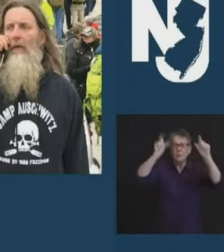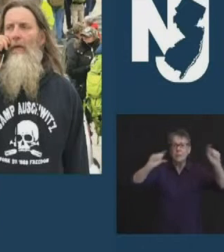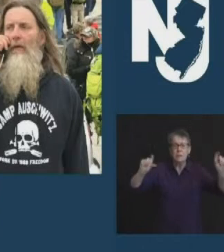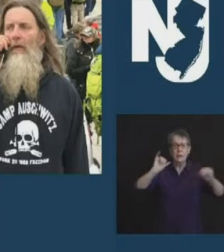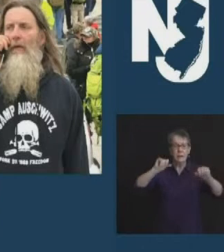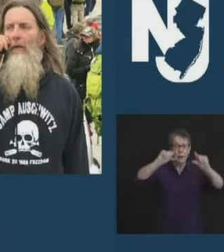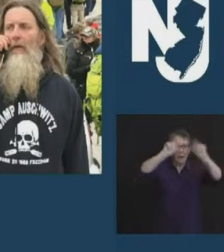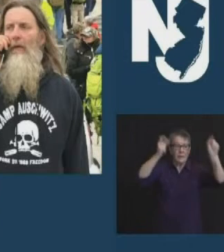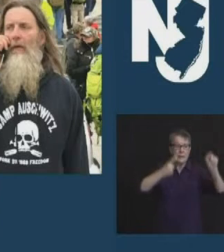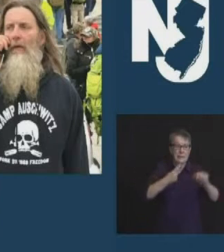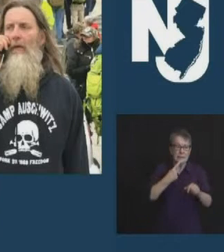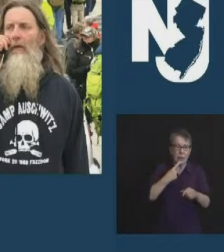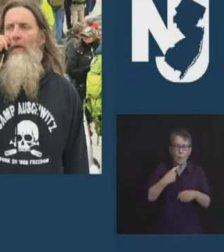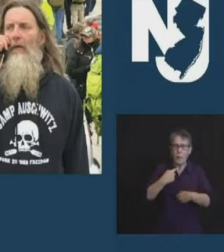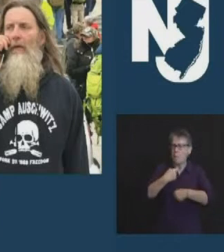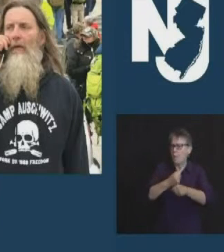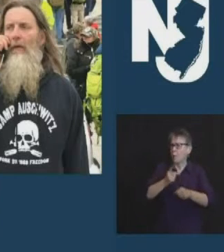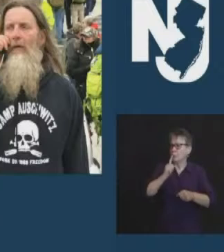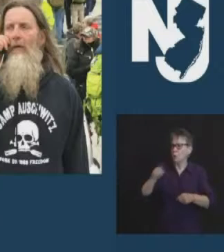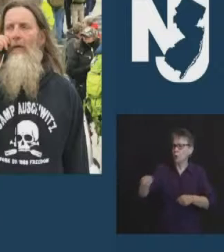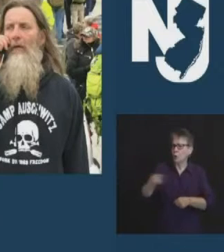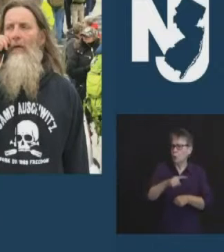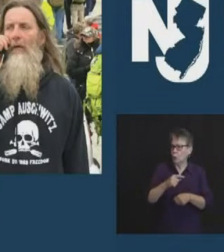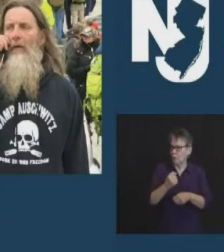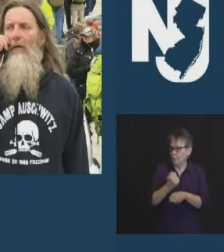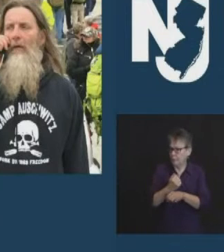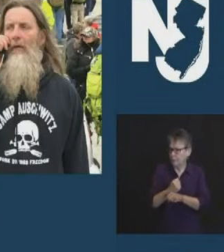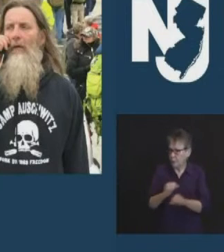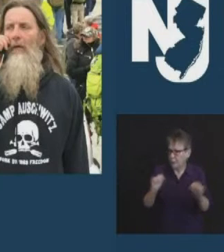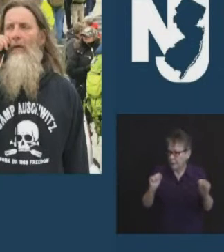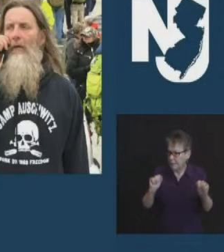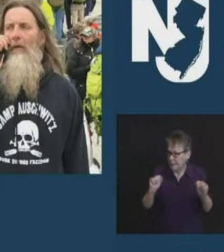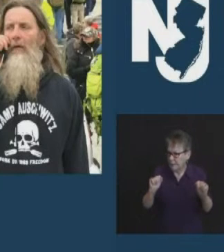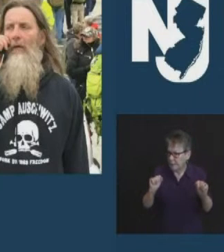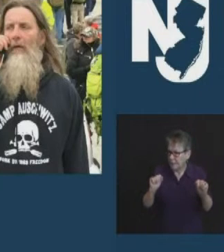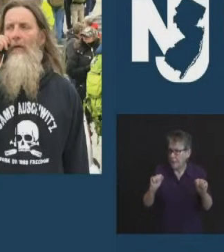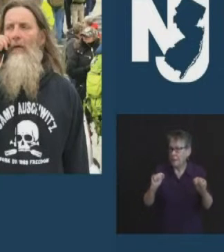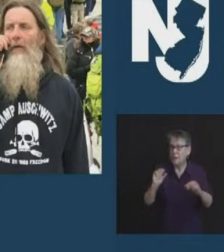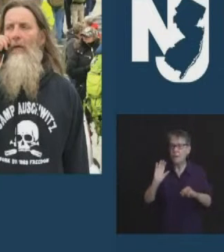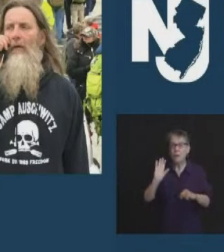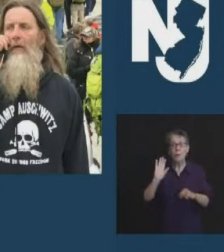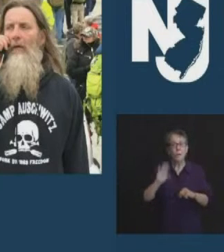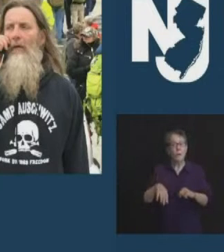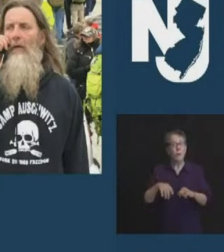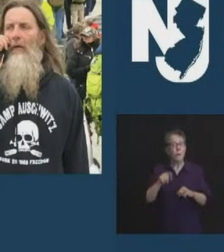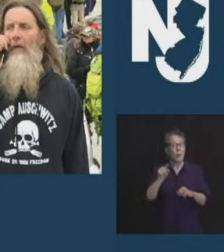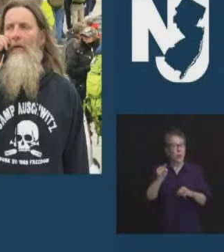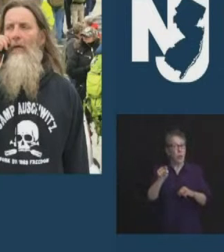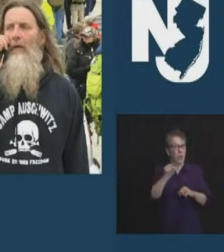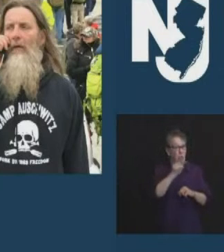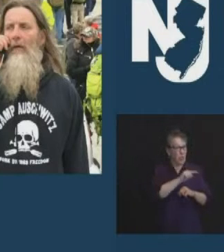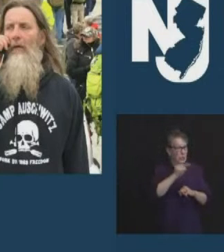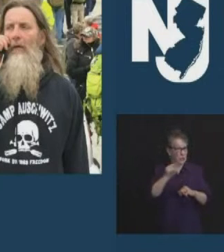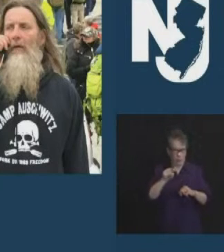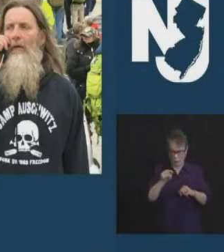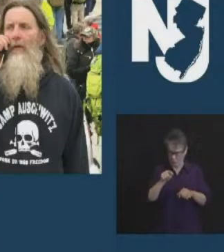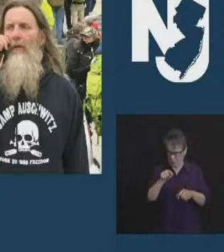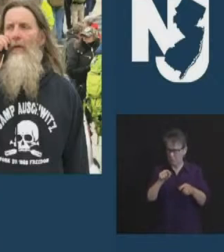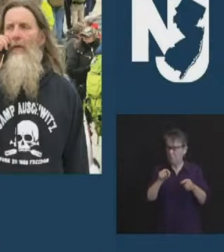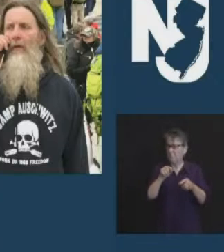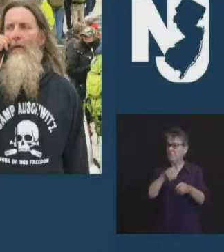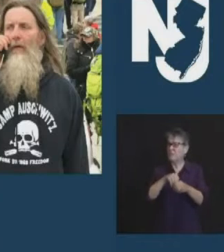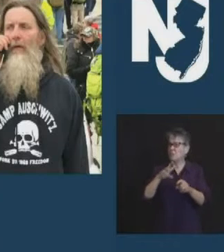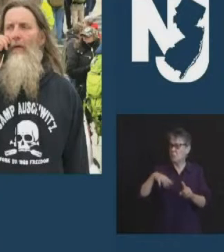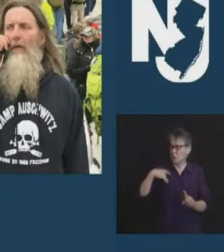Wednesday. And they were among many other jerks who were there. So in addition to the broad